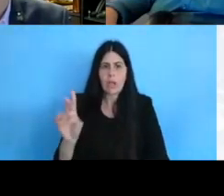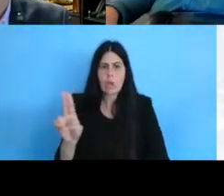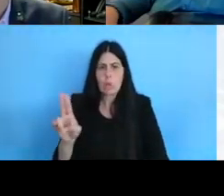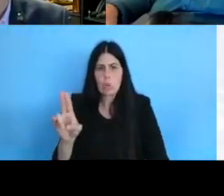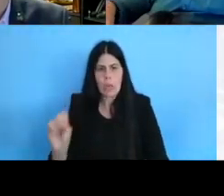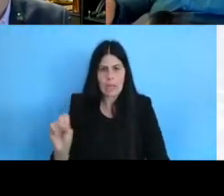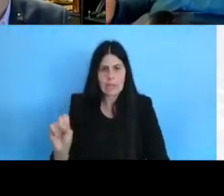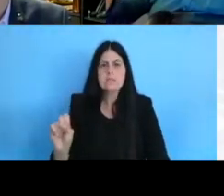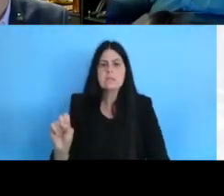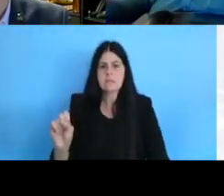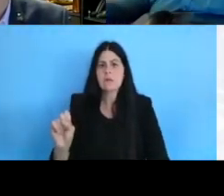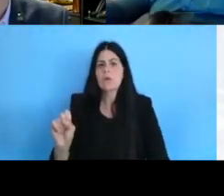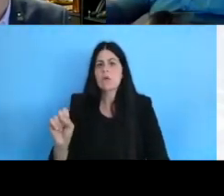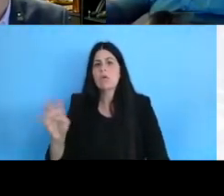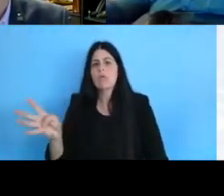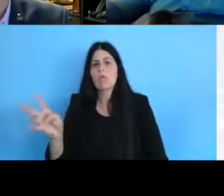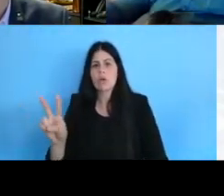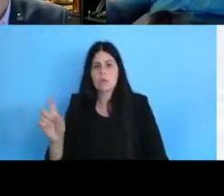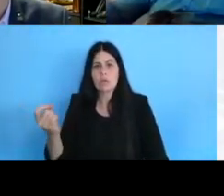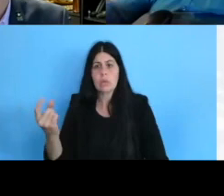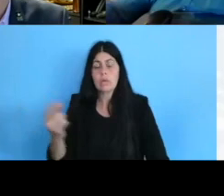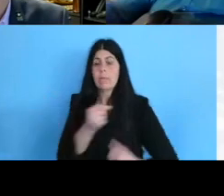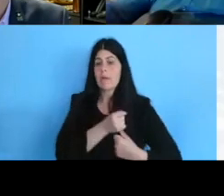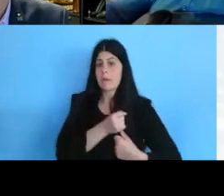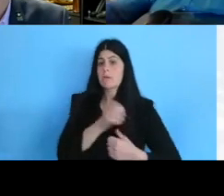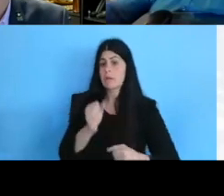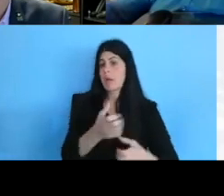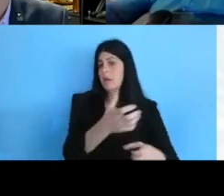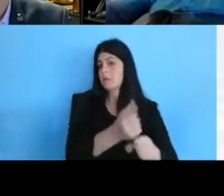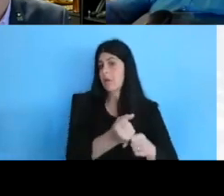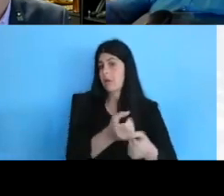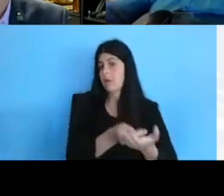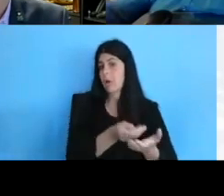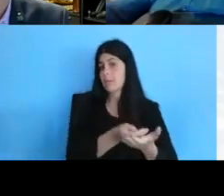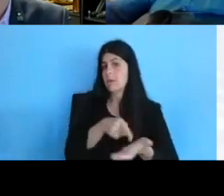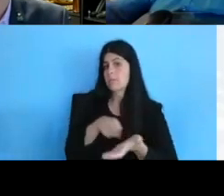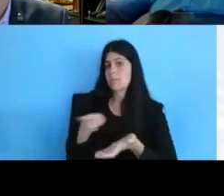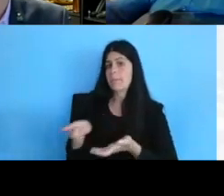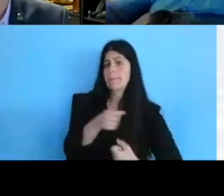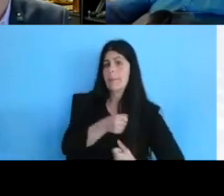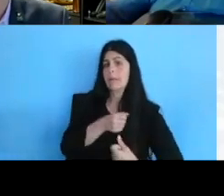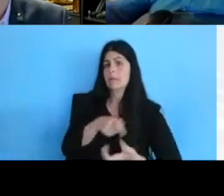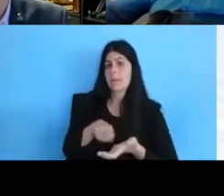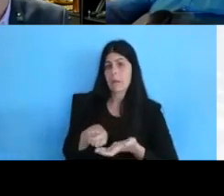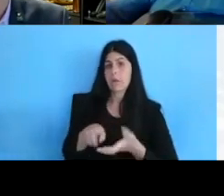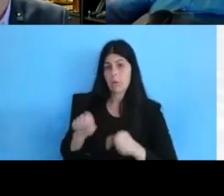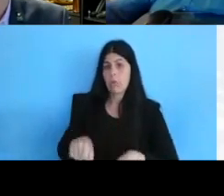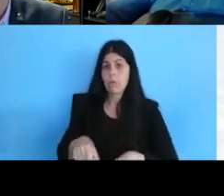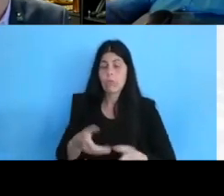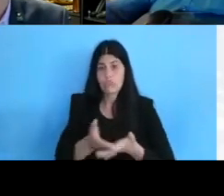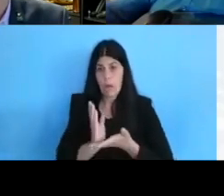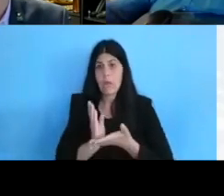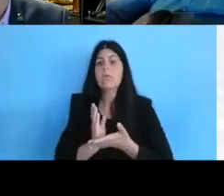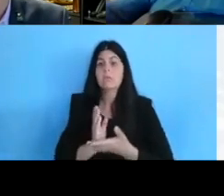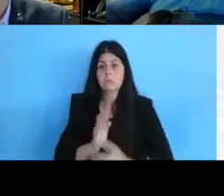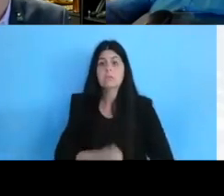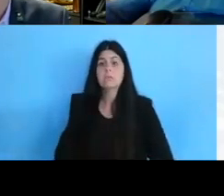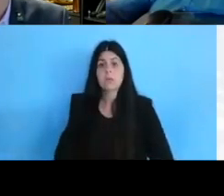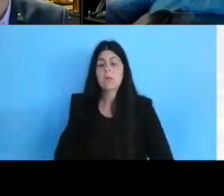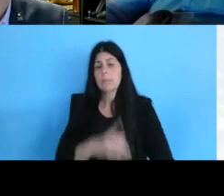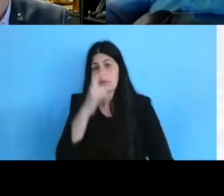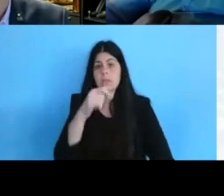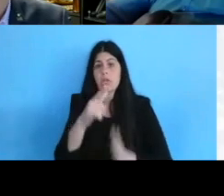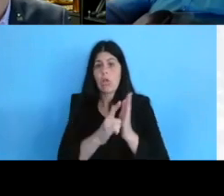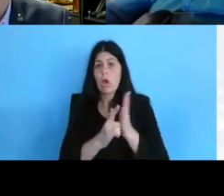is entitled to compensation or who but the receipt of military retired pay would be entitled to compensation under laws administered by the